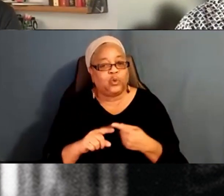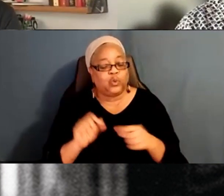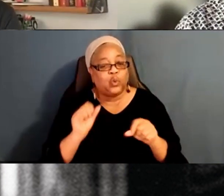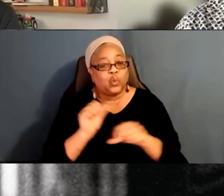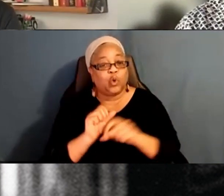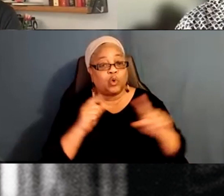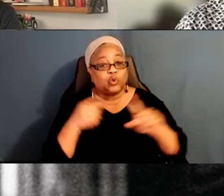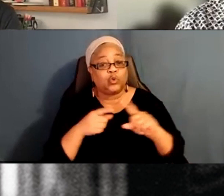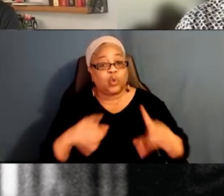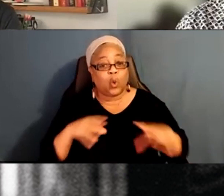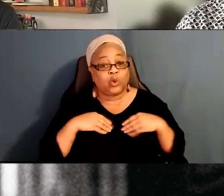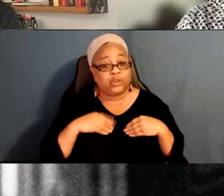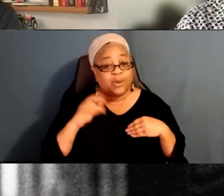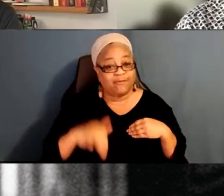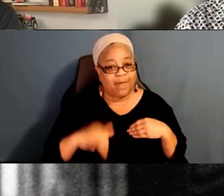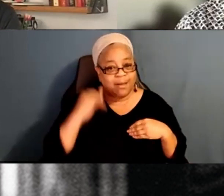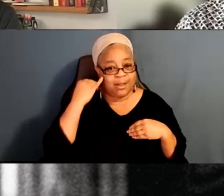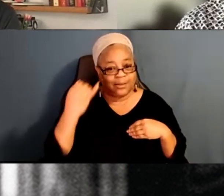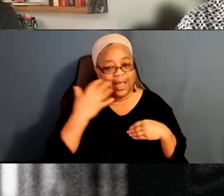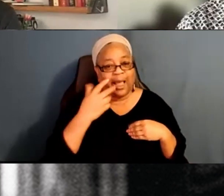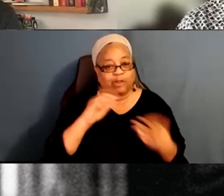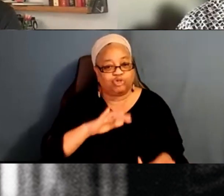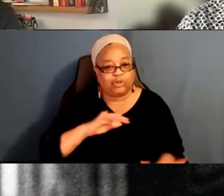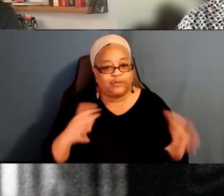the ownership of that and the transformation of it.